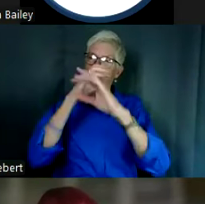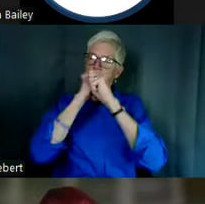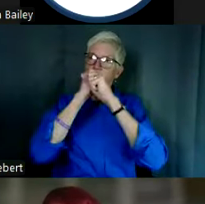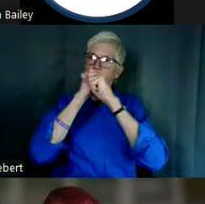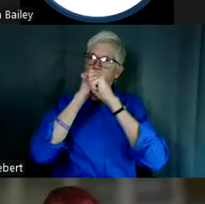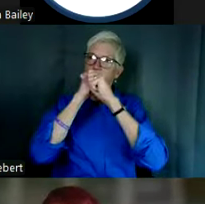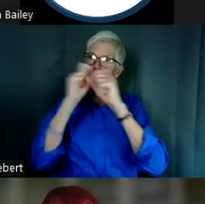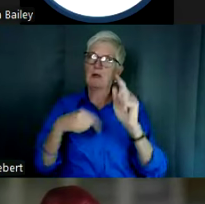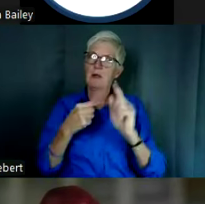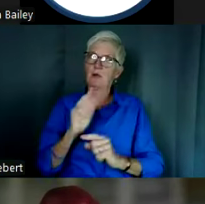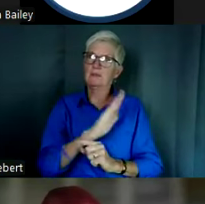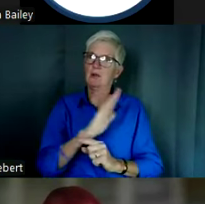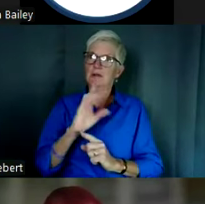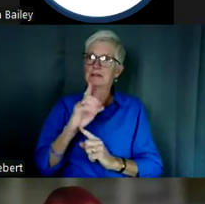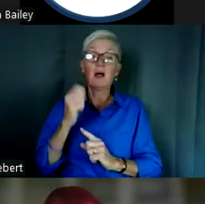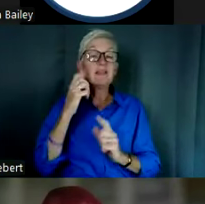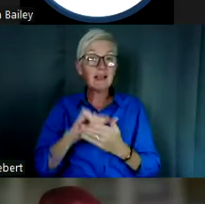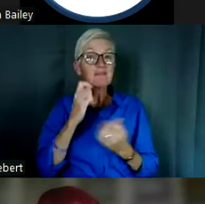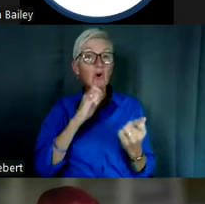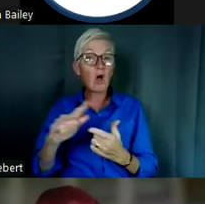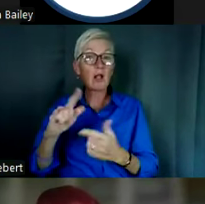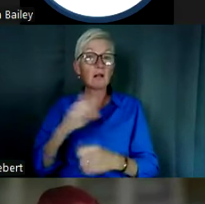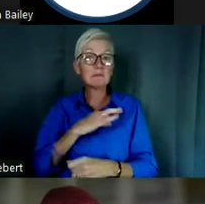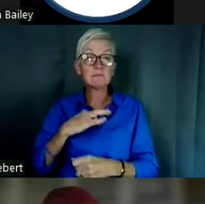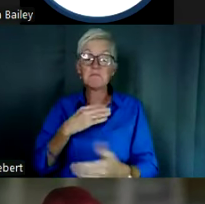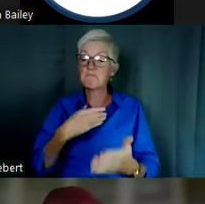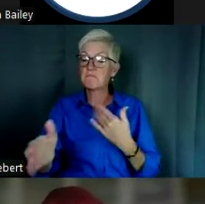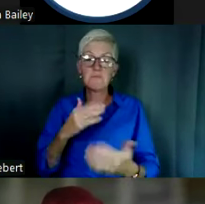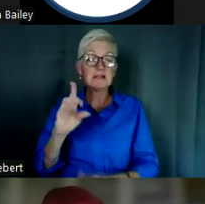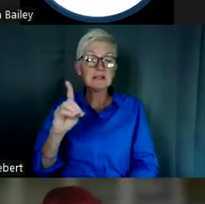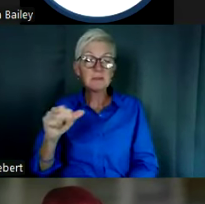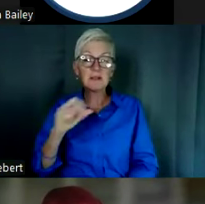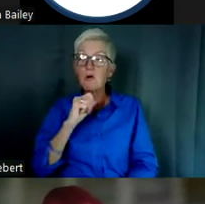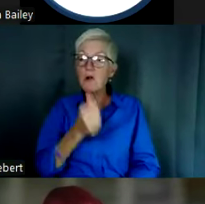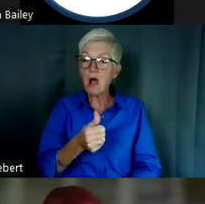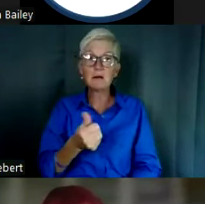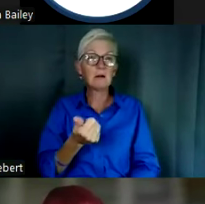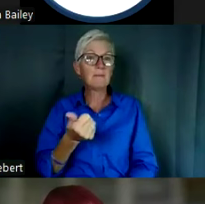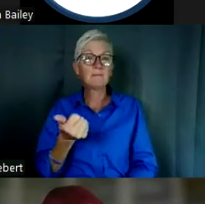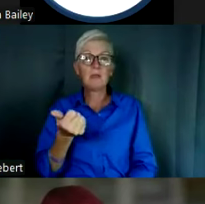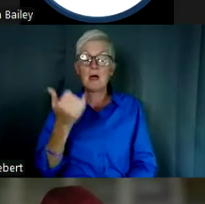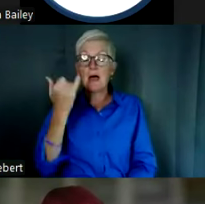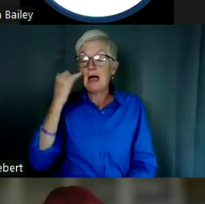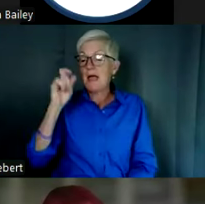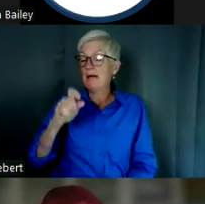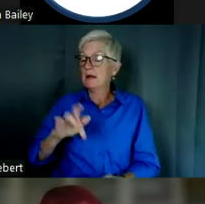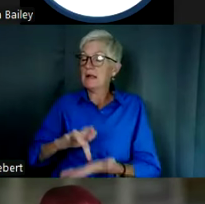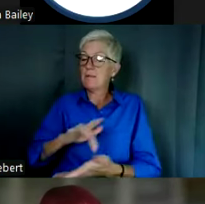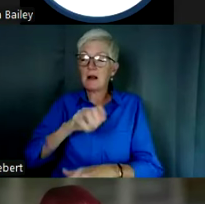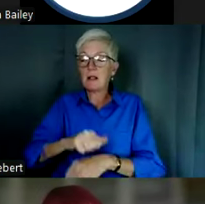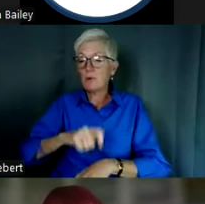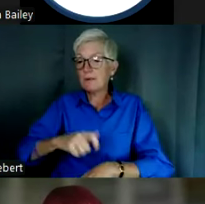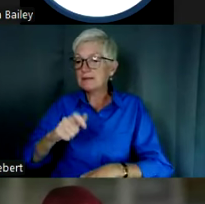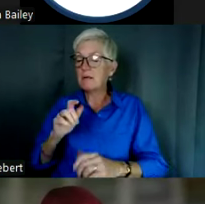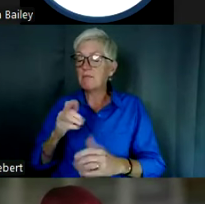confidentiality. That's for all employees, whether it's a disability or not, whether I'm taking time to just go to a medical appointment, et cetera. All